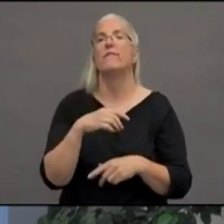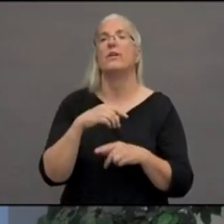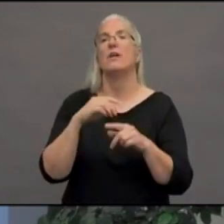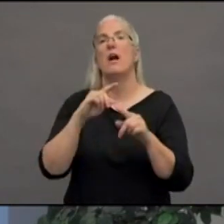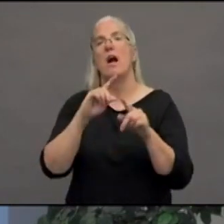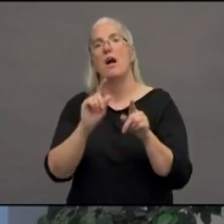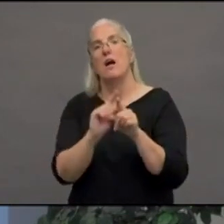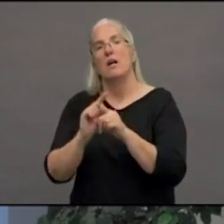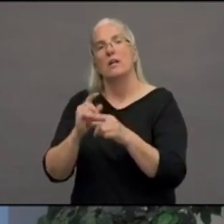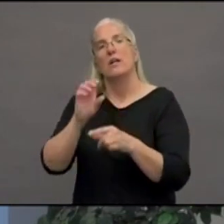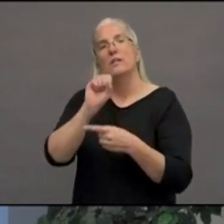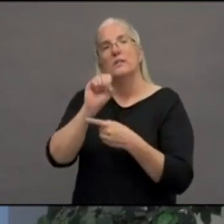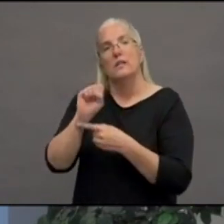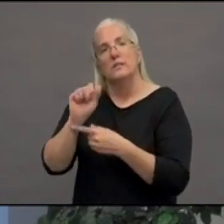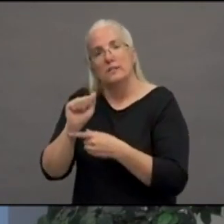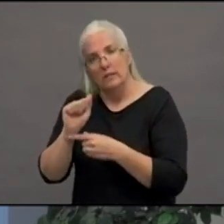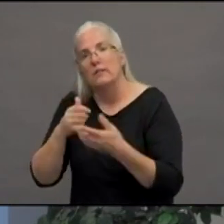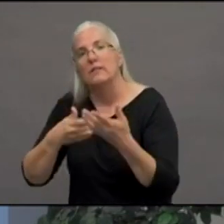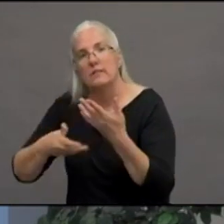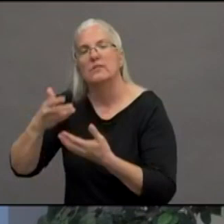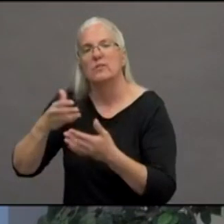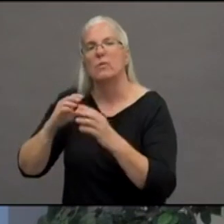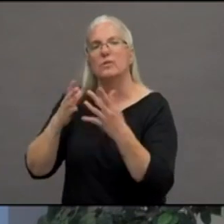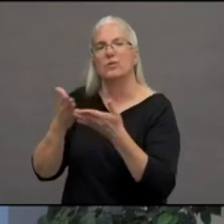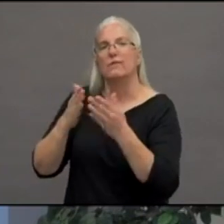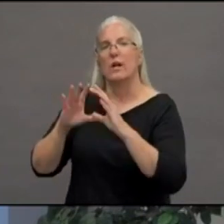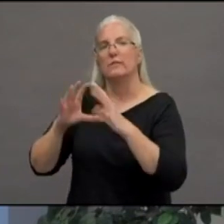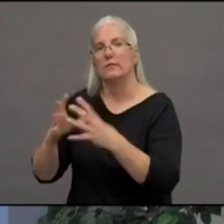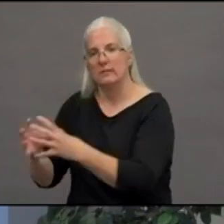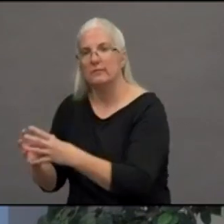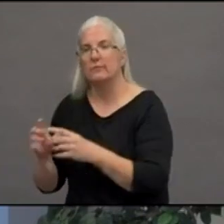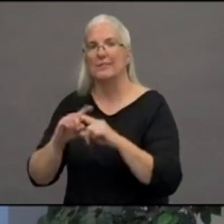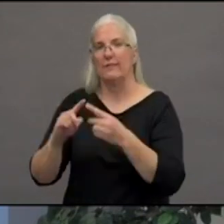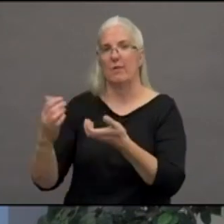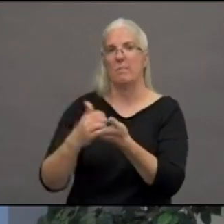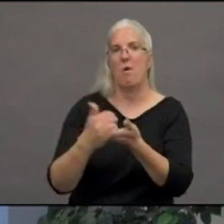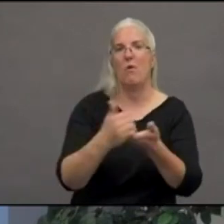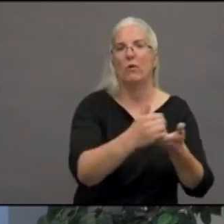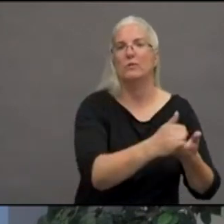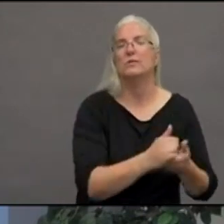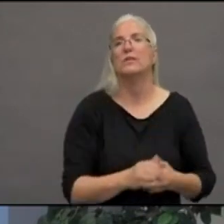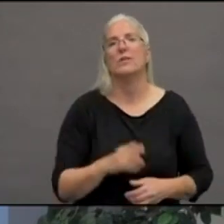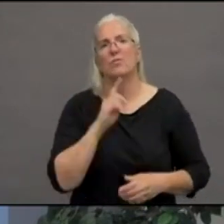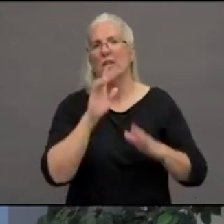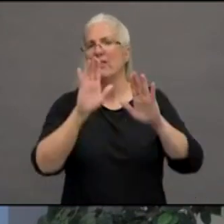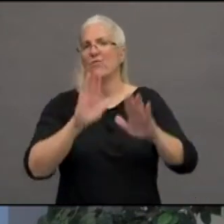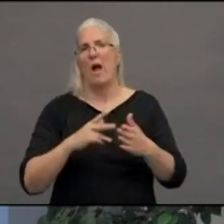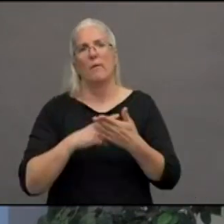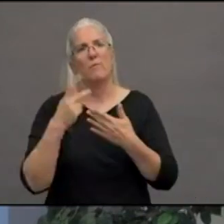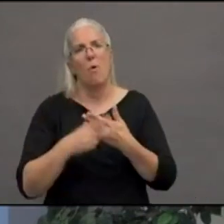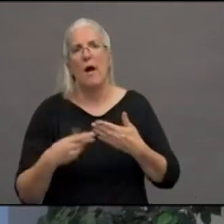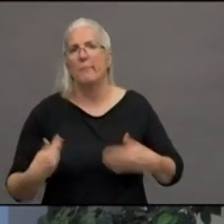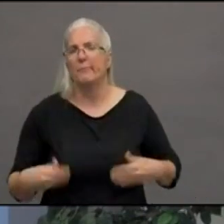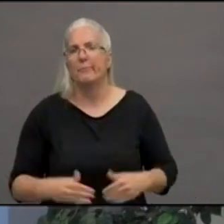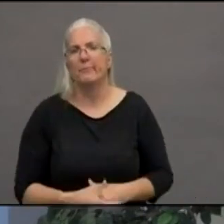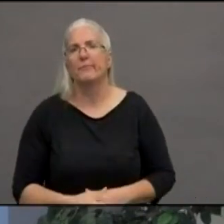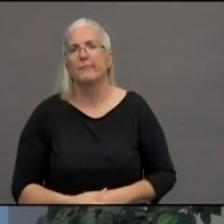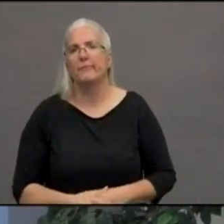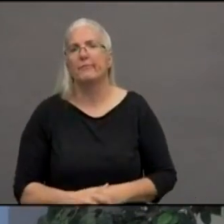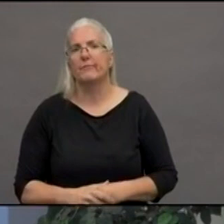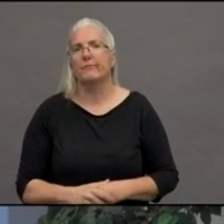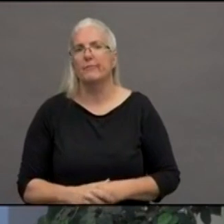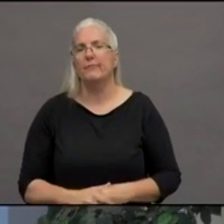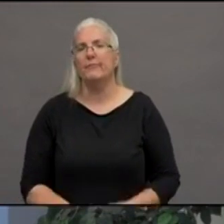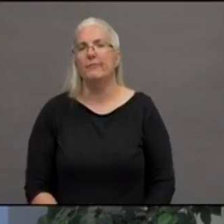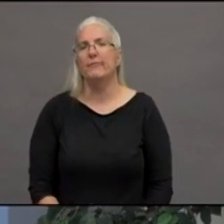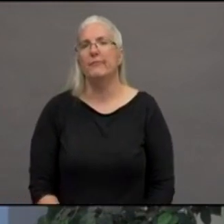Department help to promote that program. Great. Those sounds like really great programs to promote healthy and nutritious food. So just tell me more about